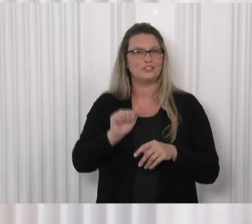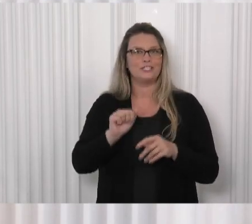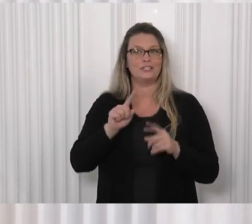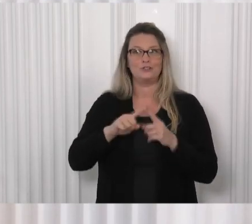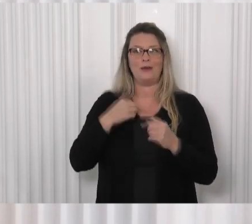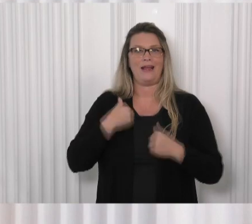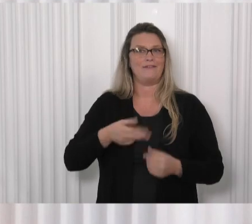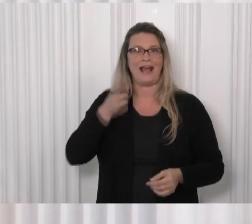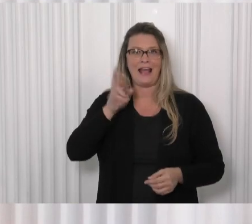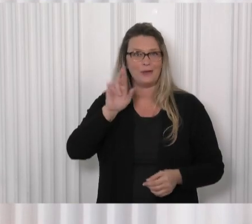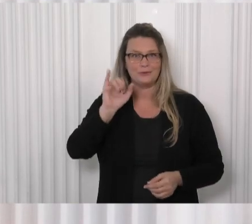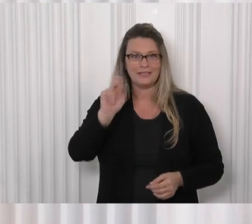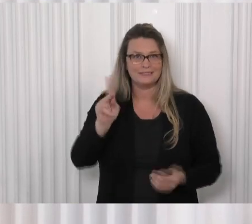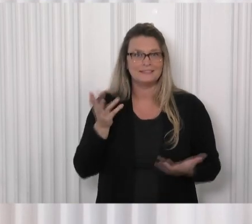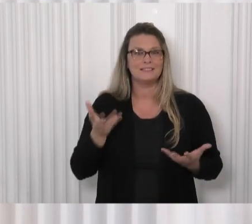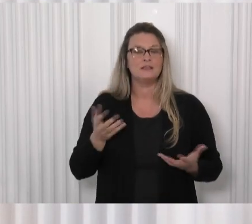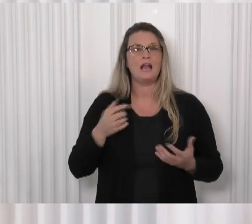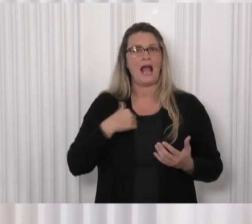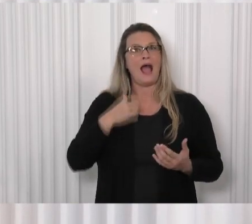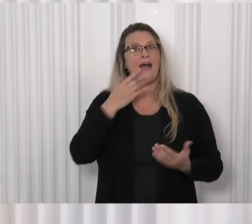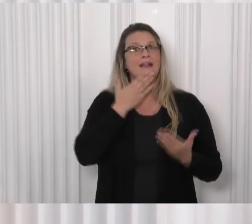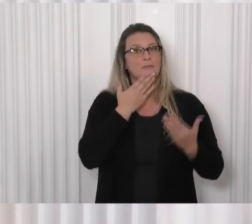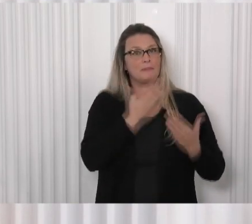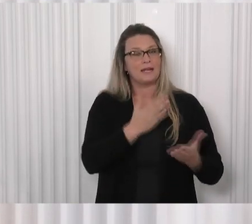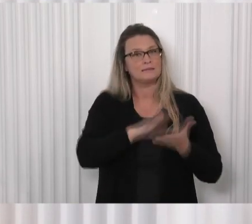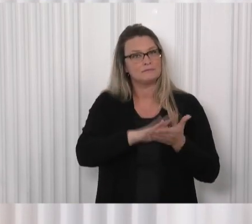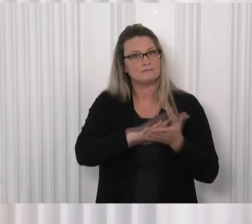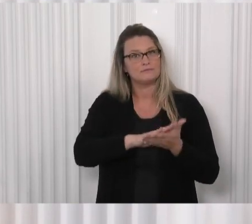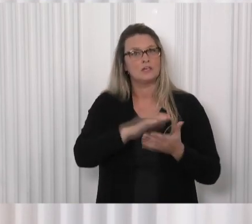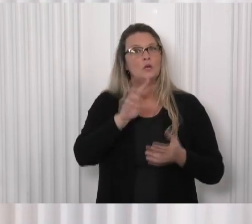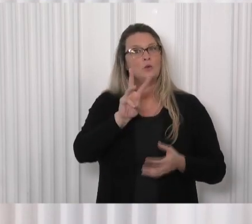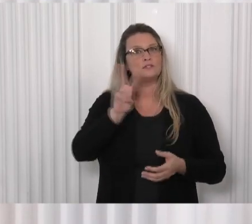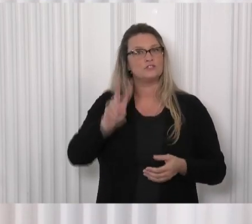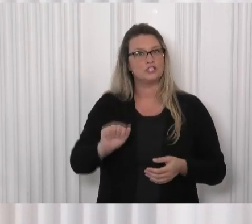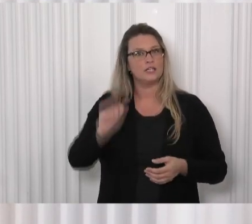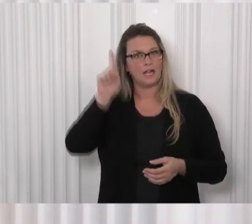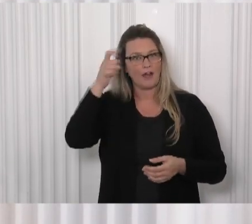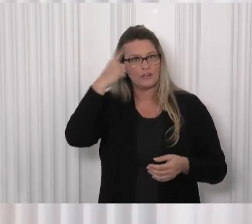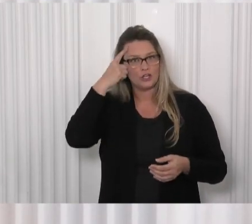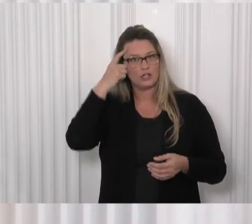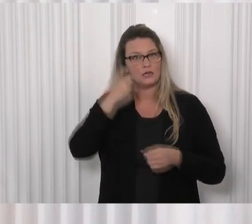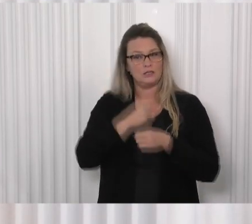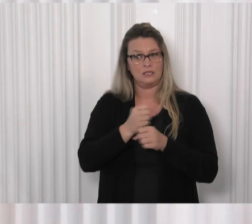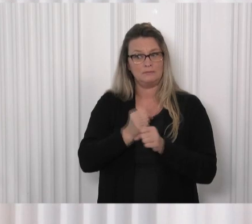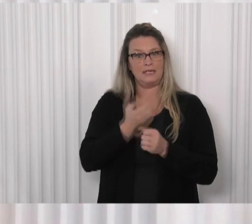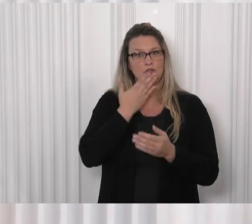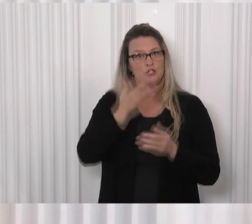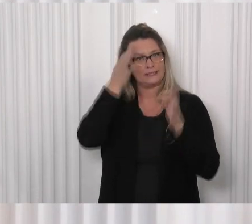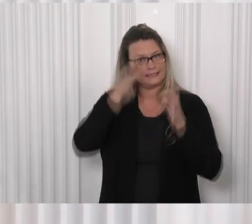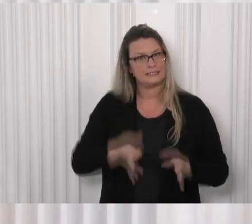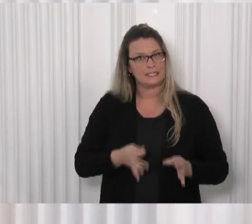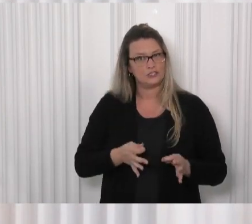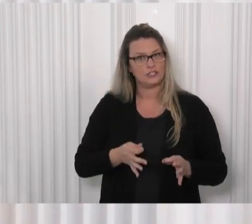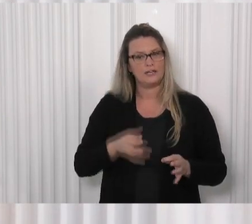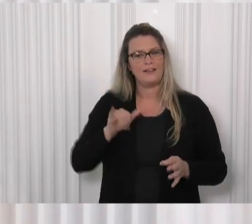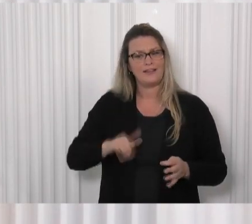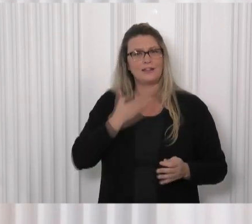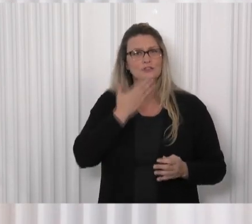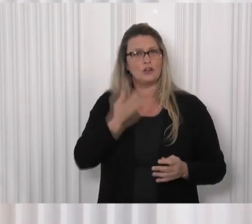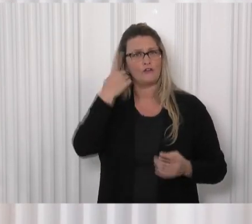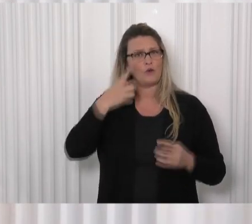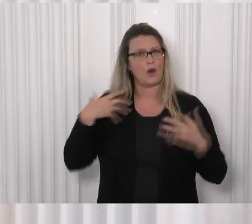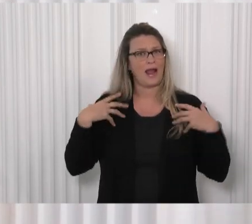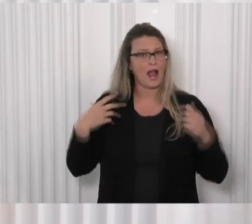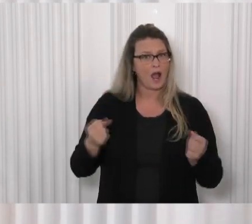Justice for making this move. I think this is good for West Virginia, for our health, for our future, and this is the